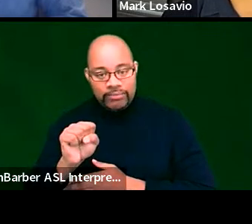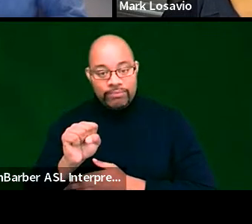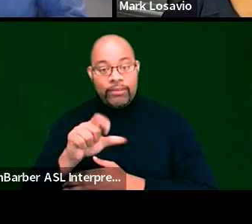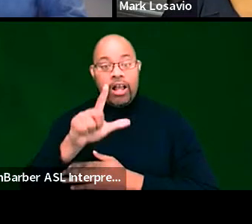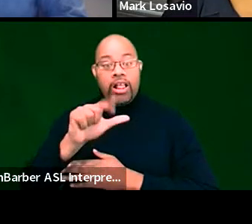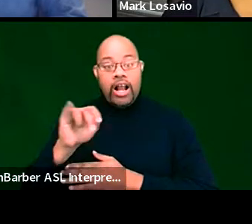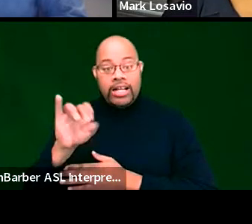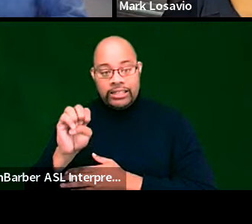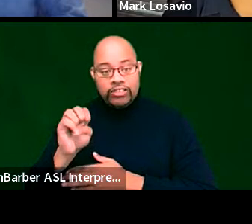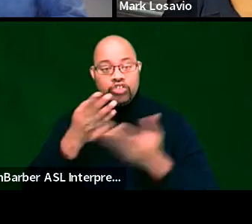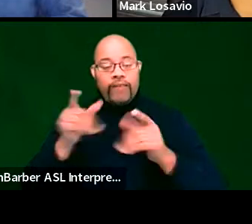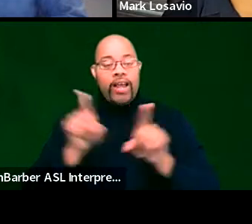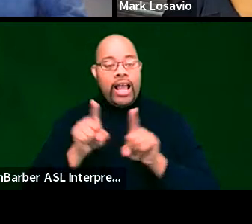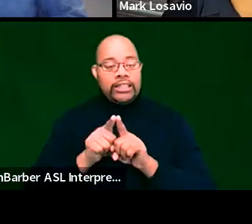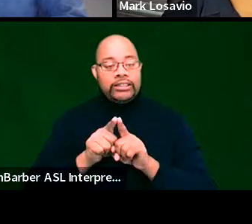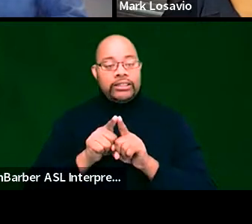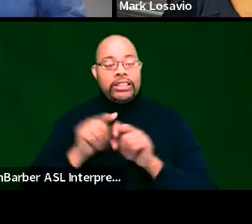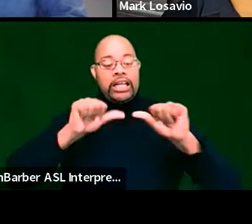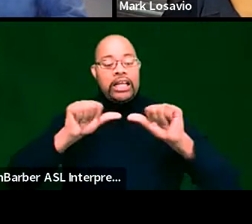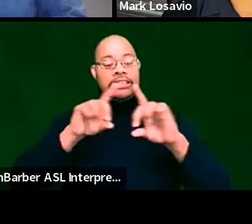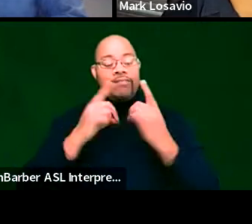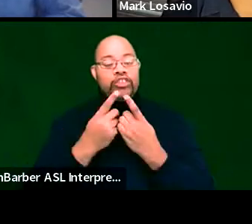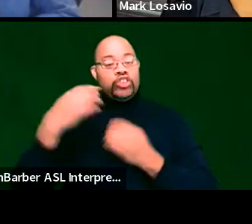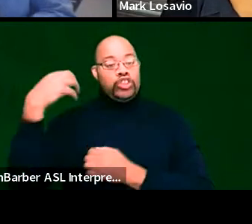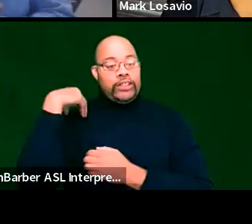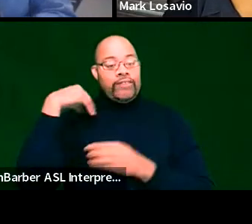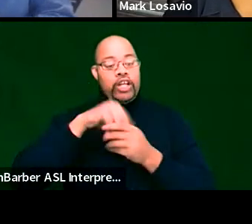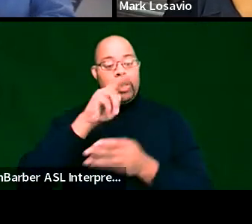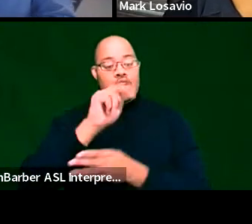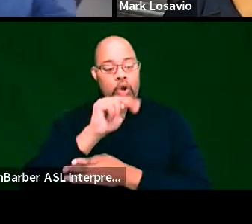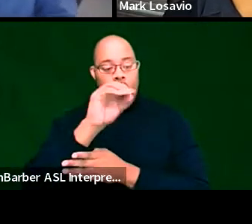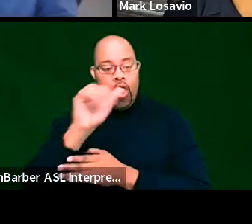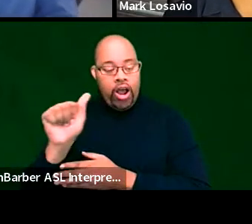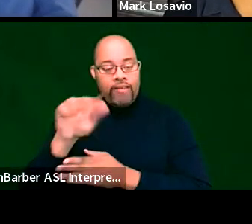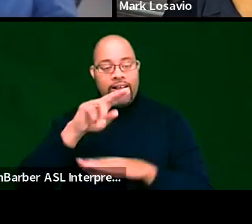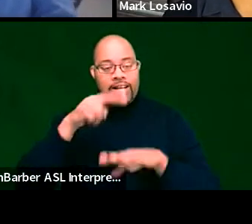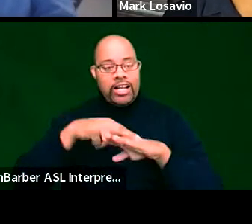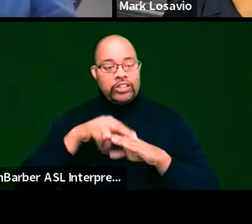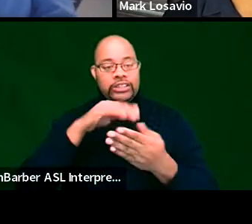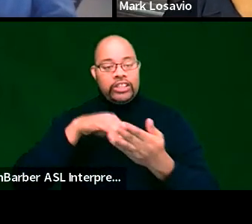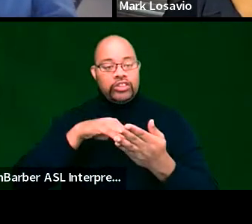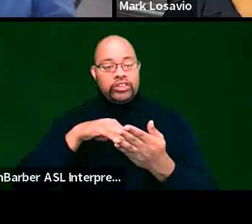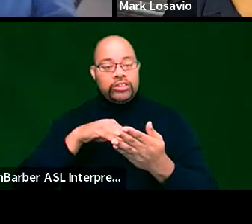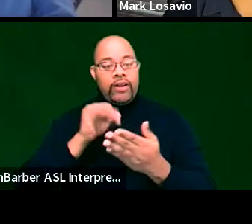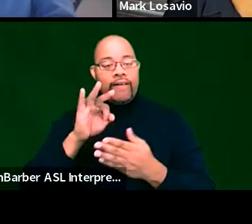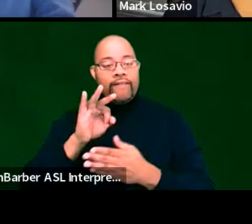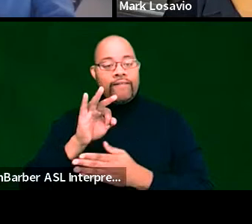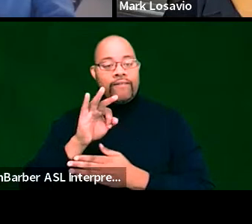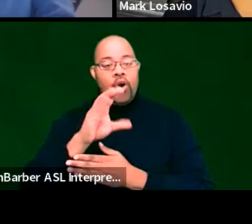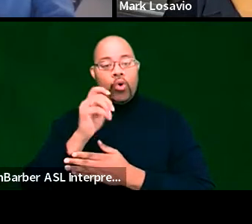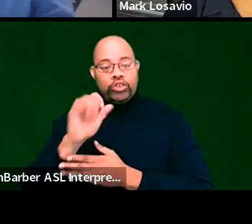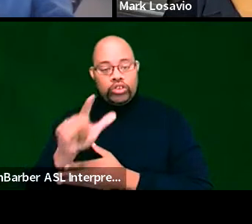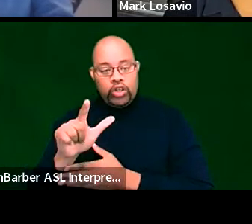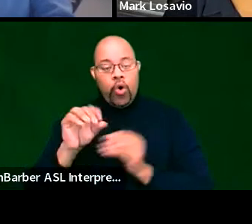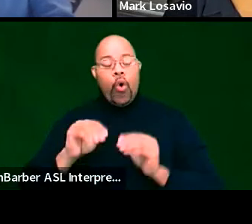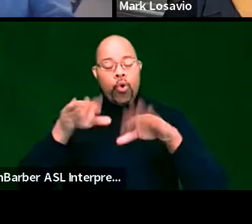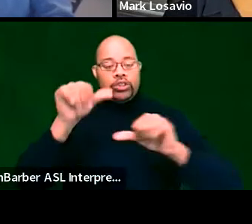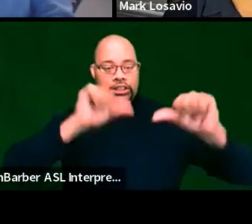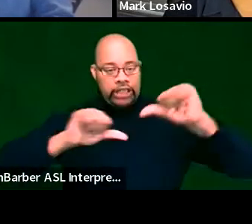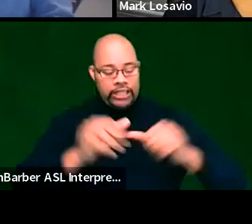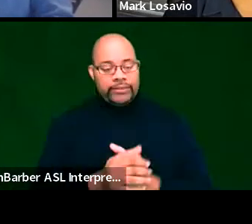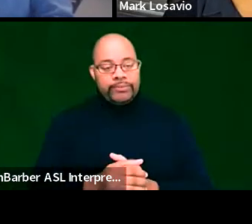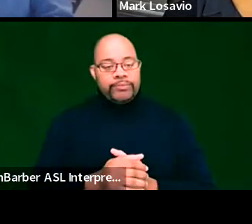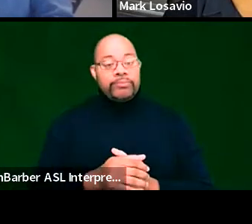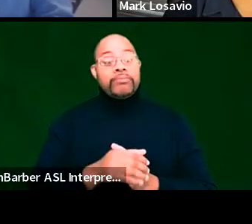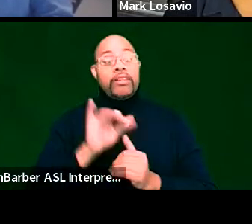Lonnie served as a science division chief within NOAA, National Centers for Coastal Ocean Science.